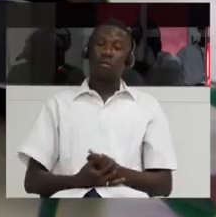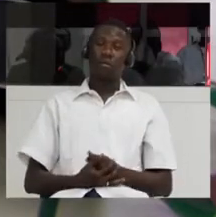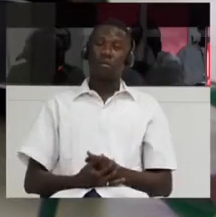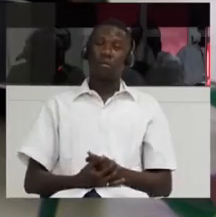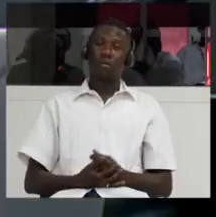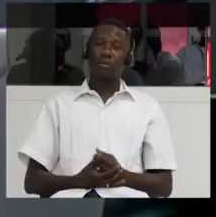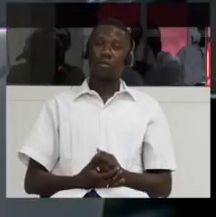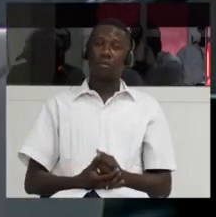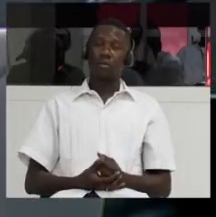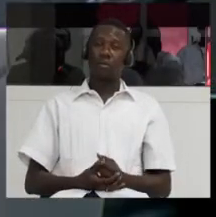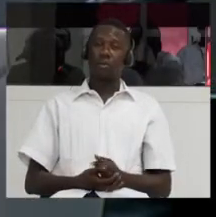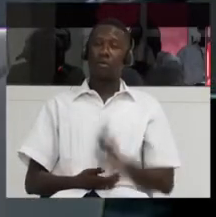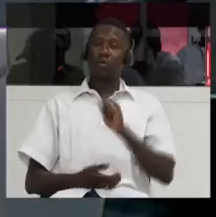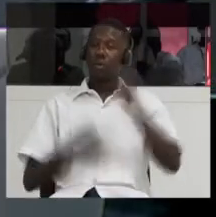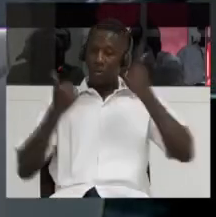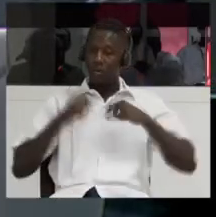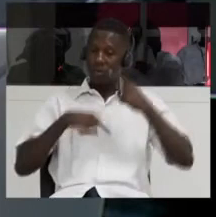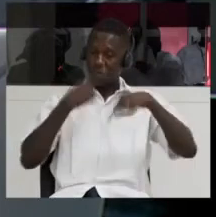And what happened after that?